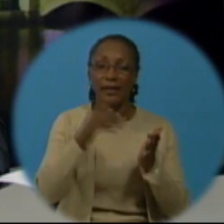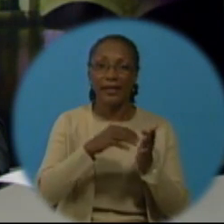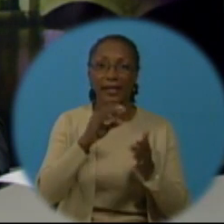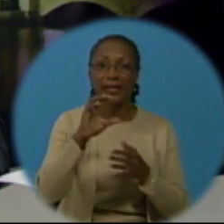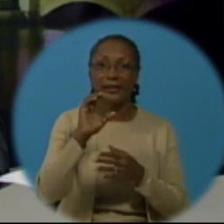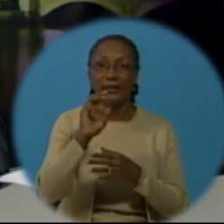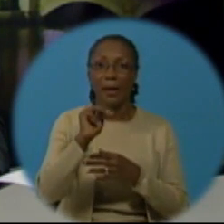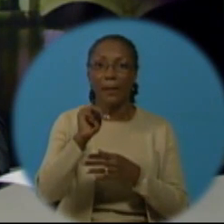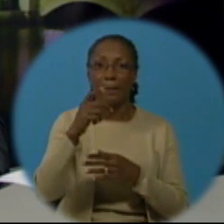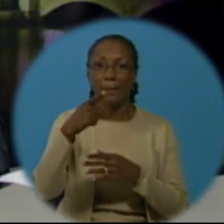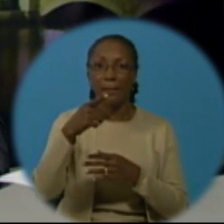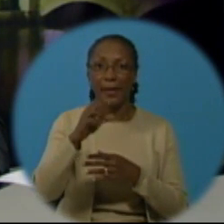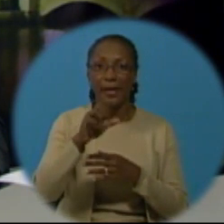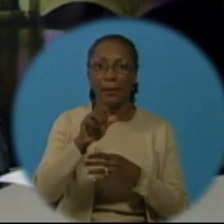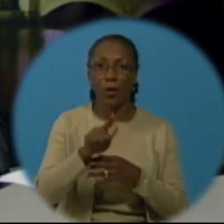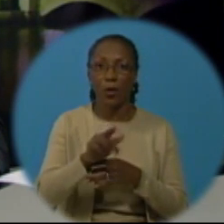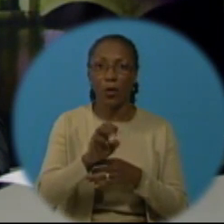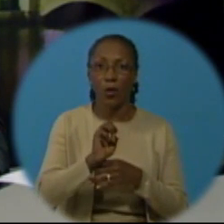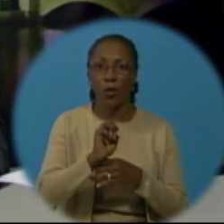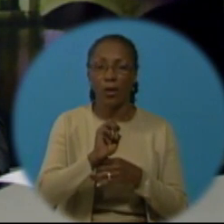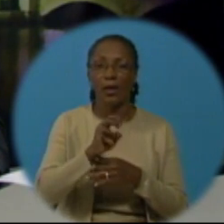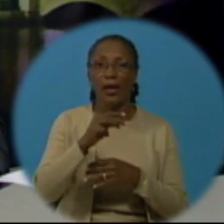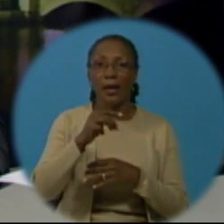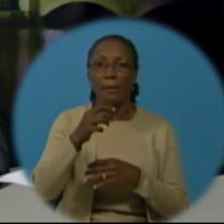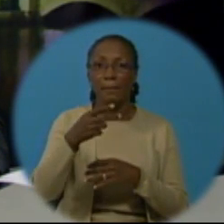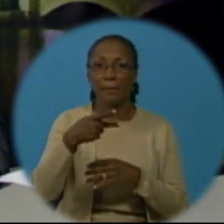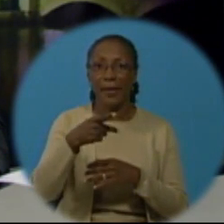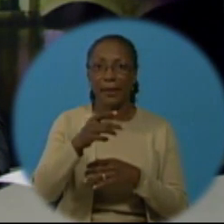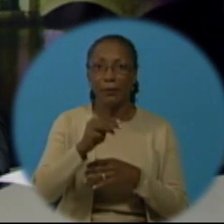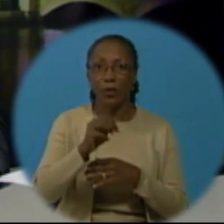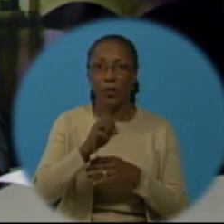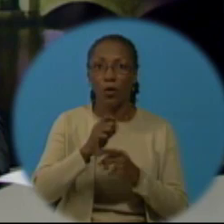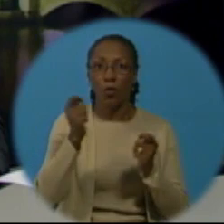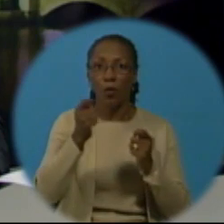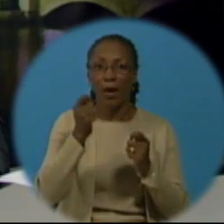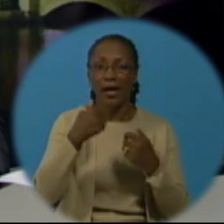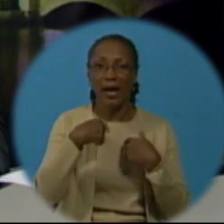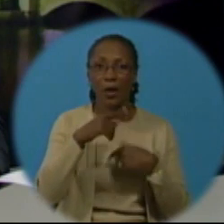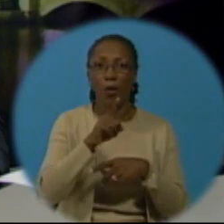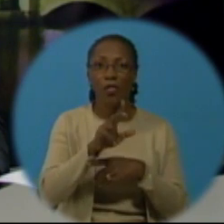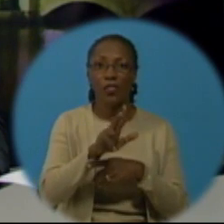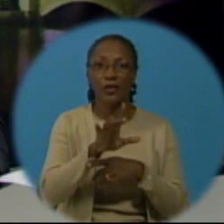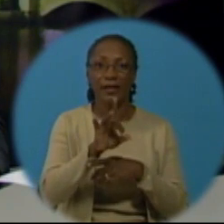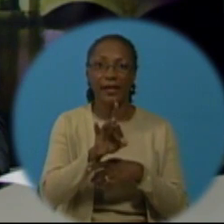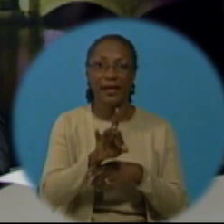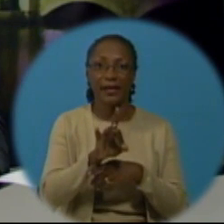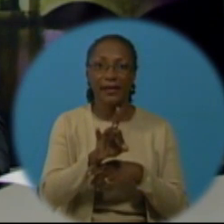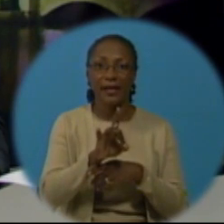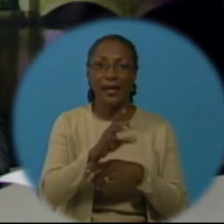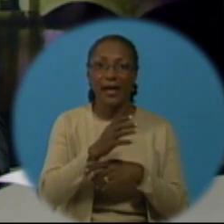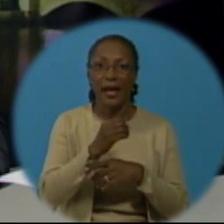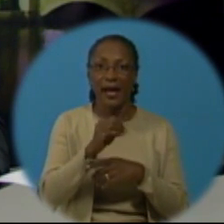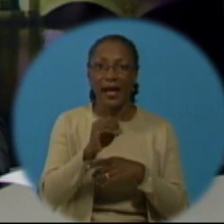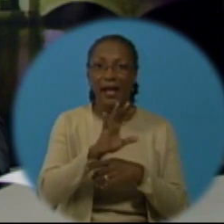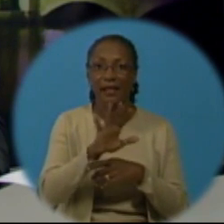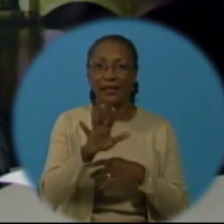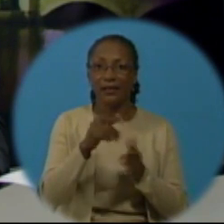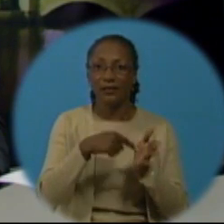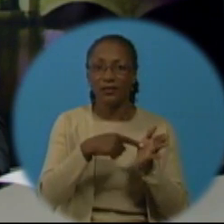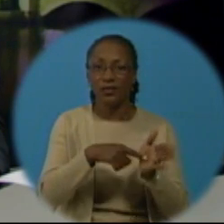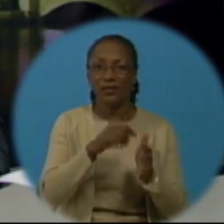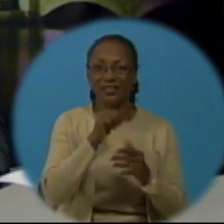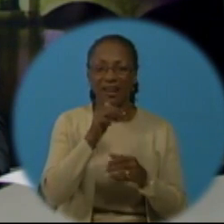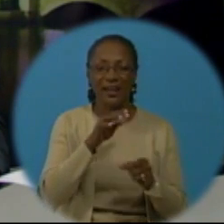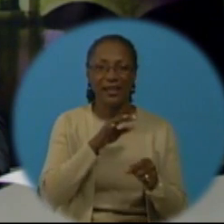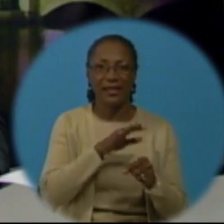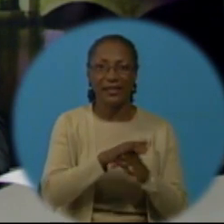by eight wickets. Maple won the toss and scored 138 for four of 20 overs, which proved not to be